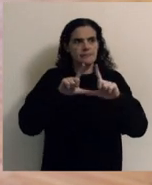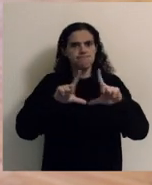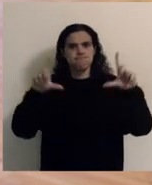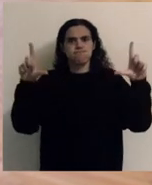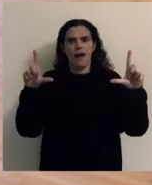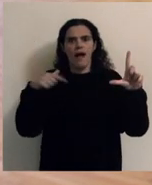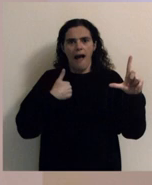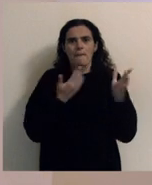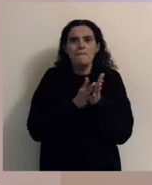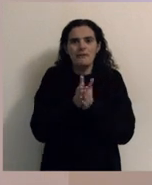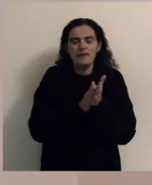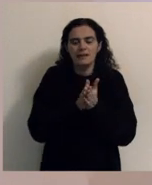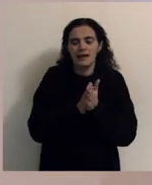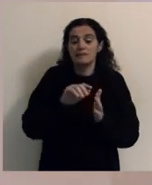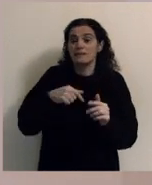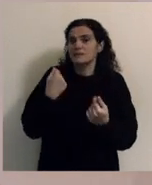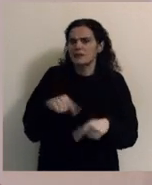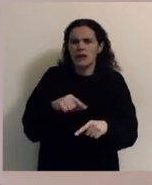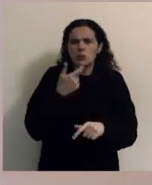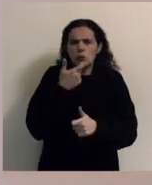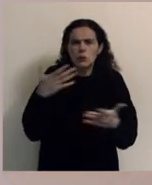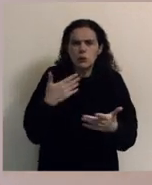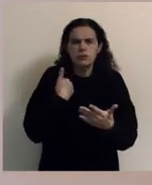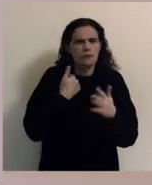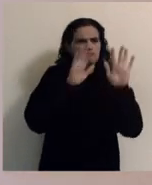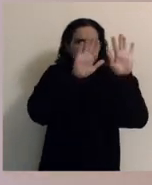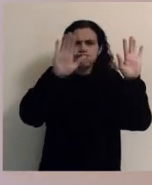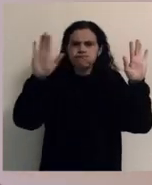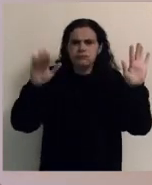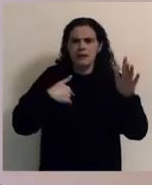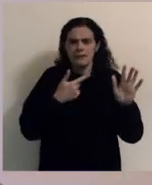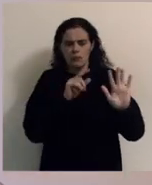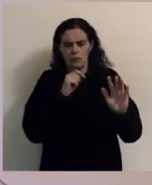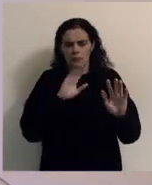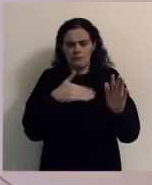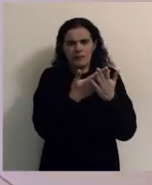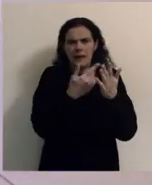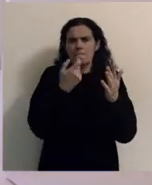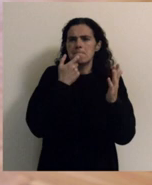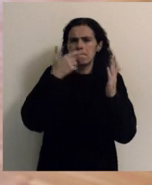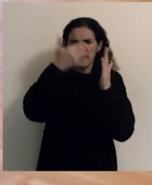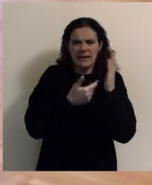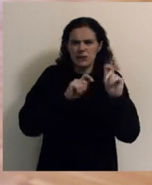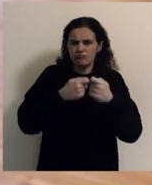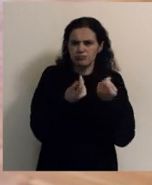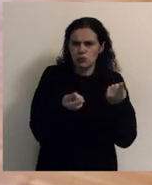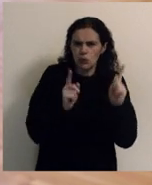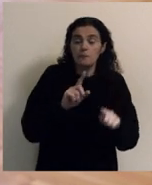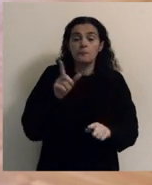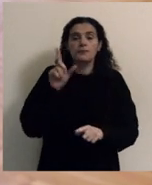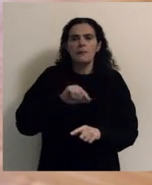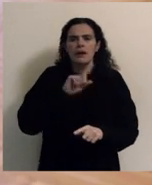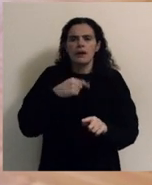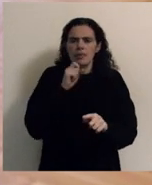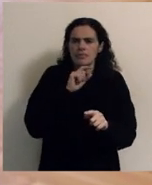magnificent house. He's put everything on panels so as not to disturb the walls and really to create